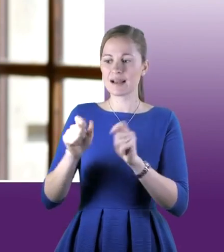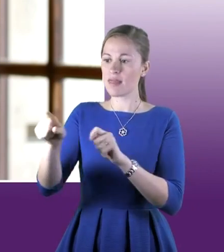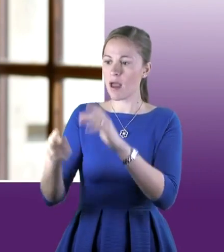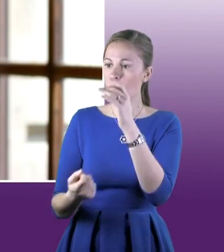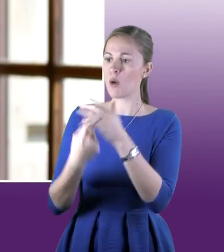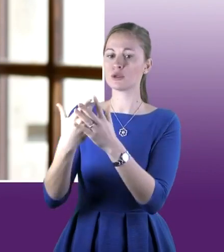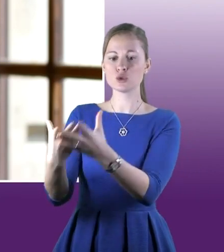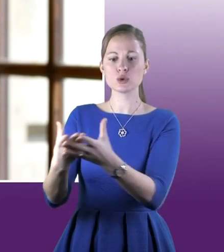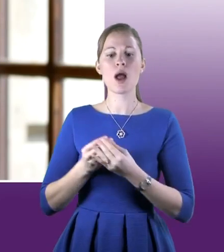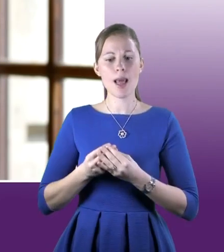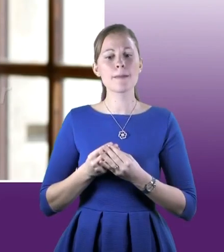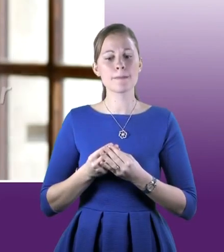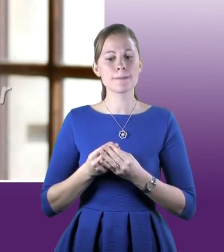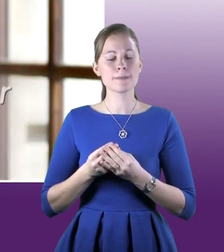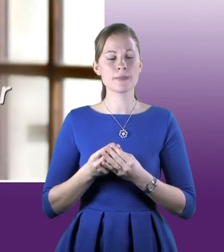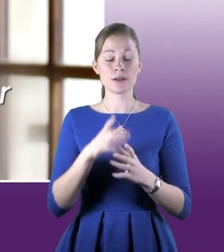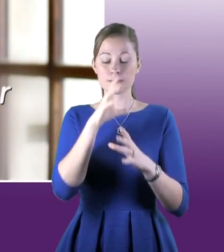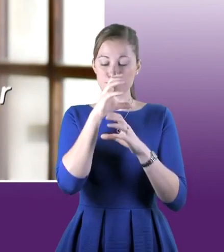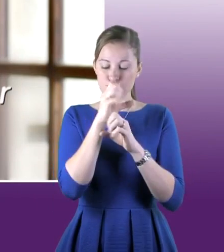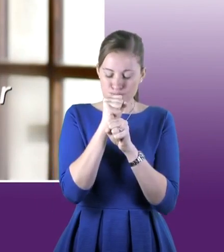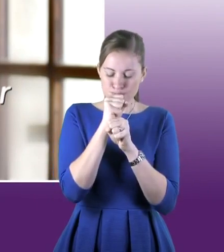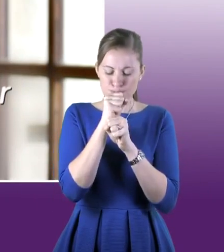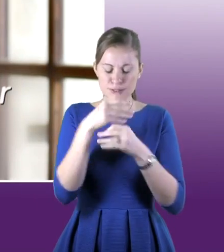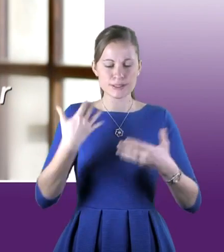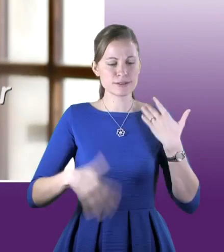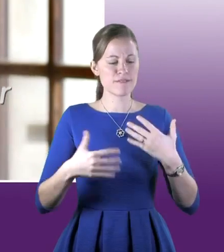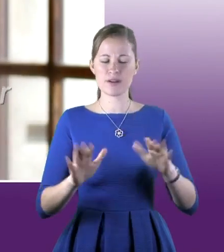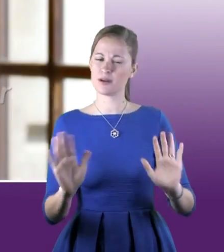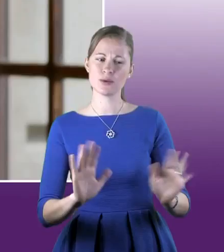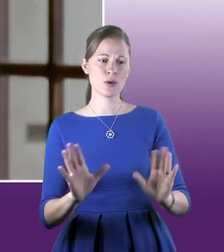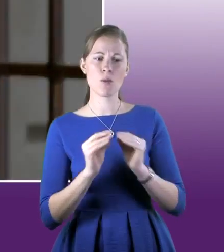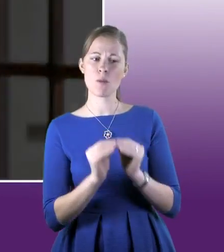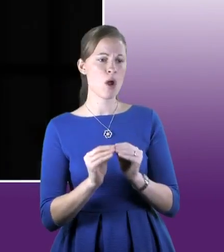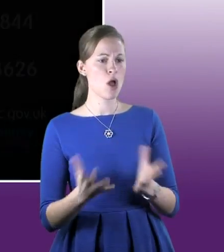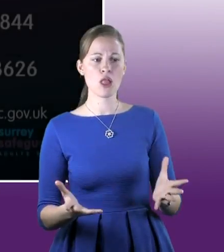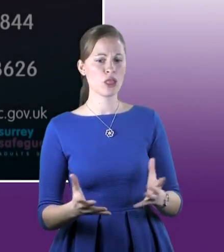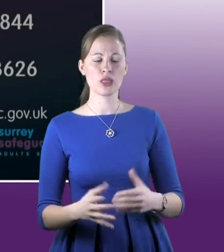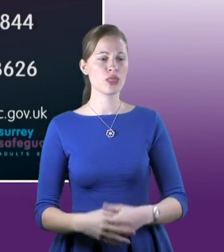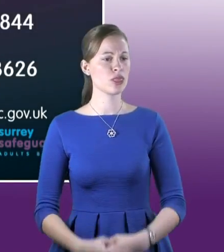you. Don't suffer in silence.